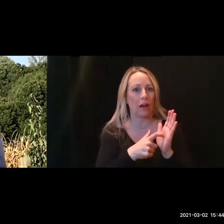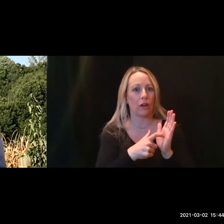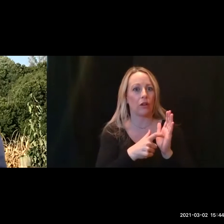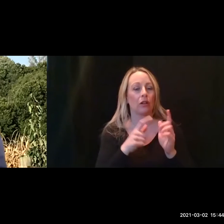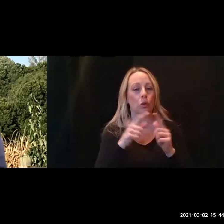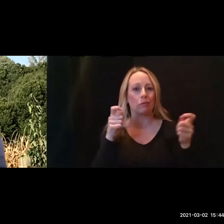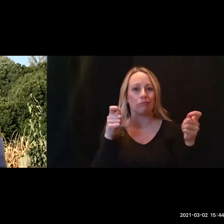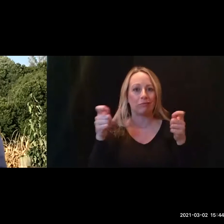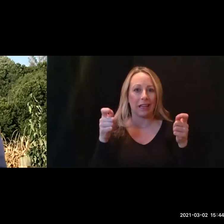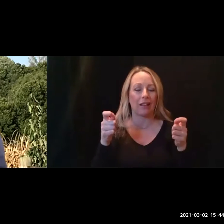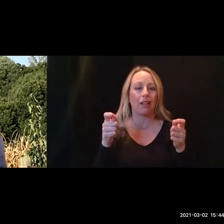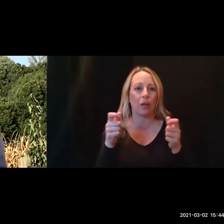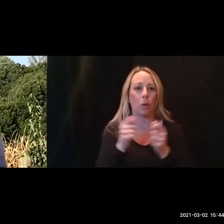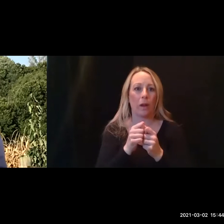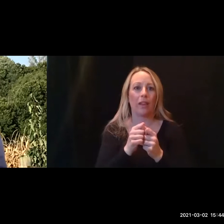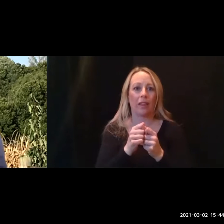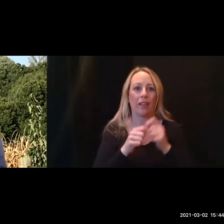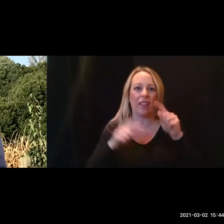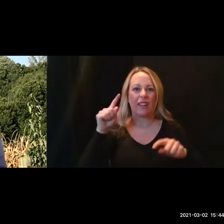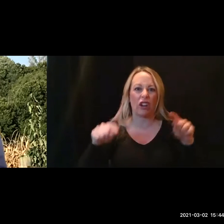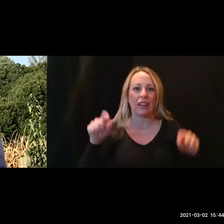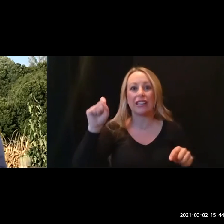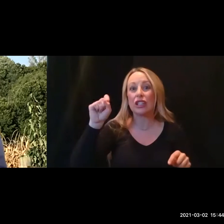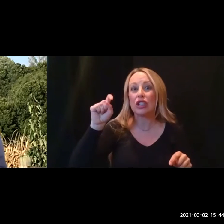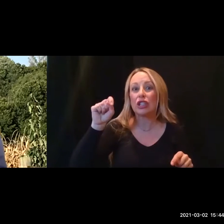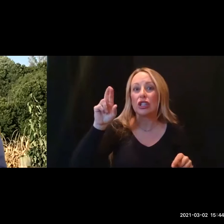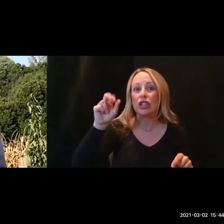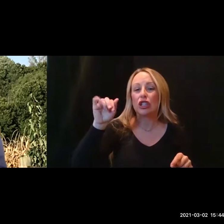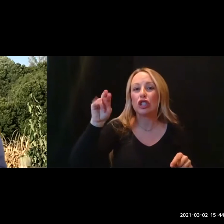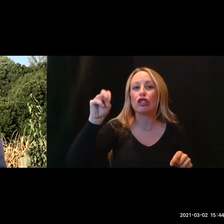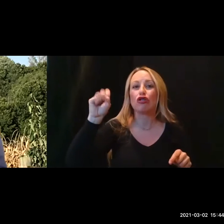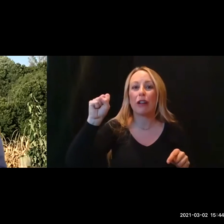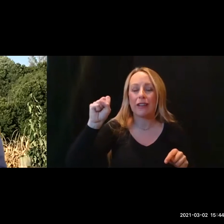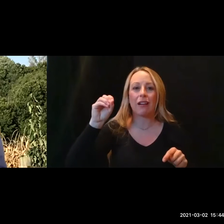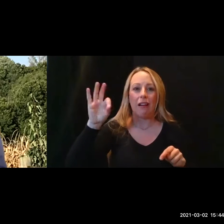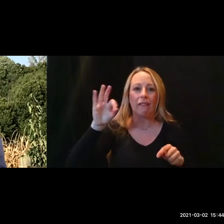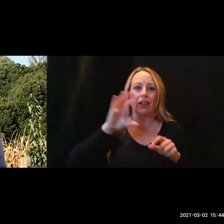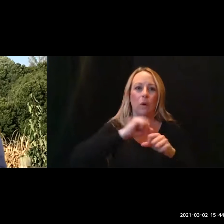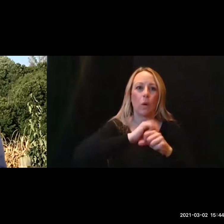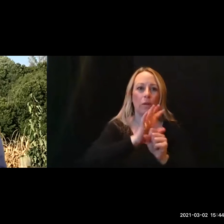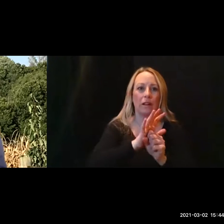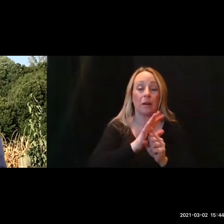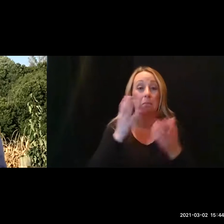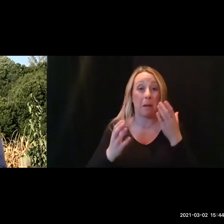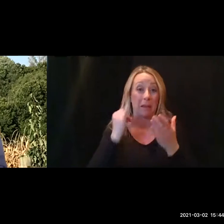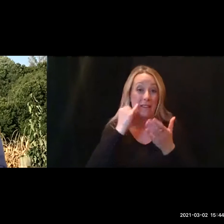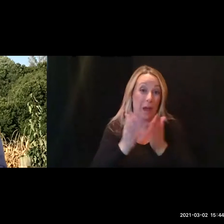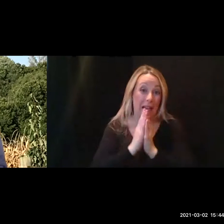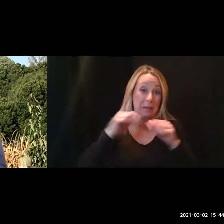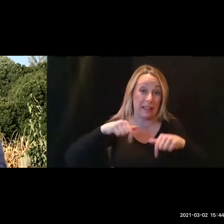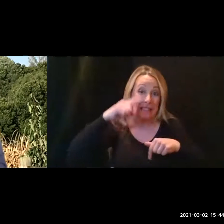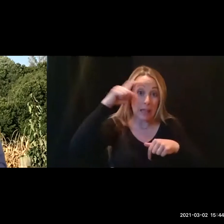deal with these variant strains. Bottom line is, talk to me during the summer. I may have a better idea.